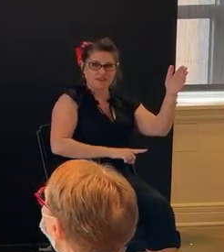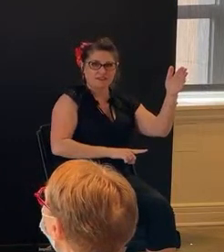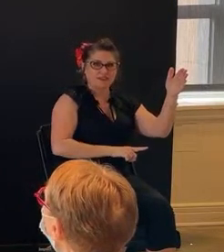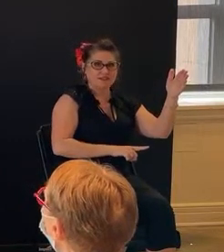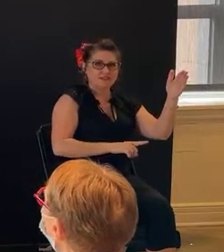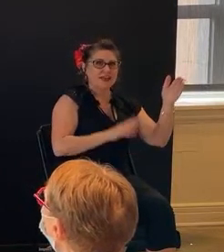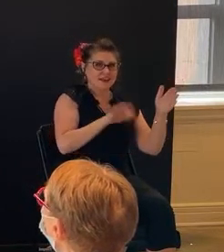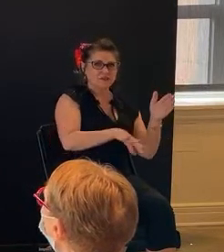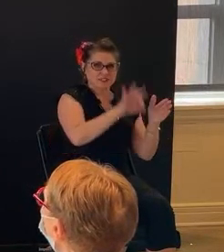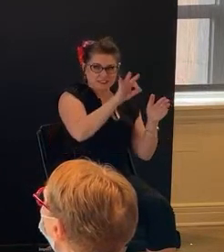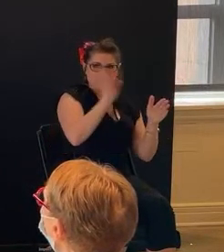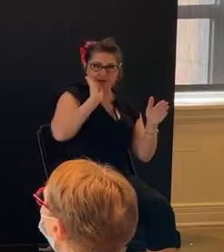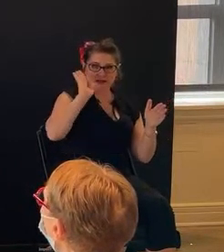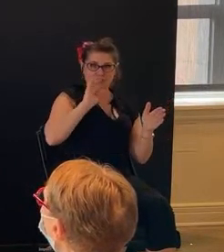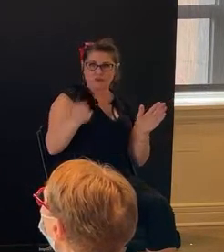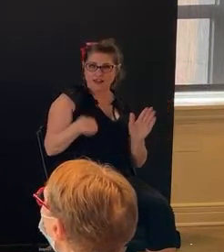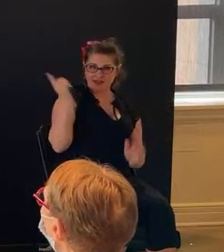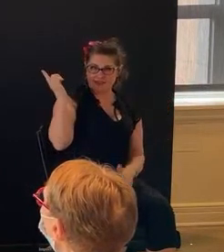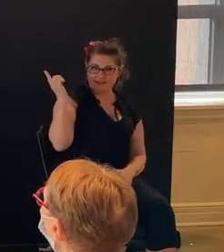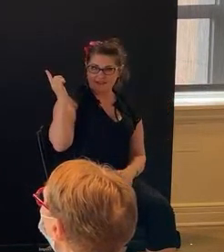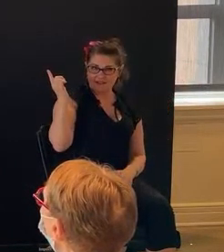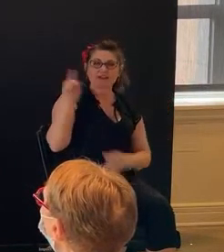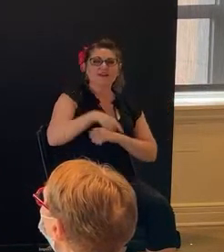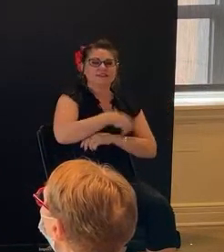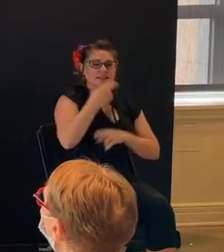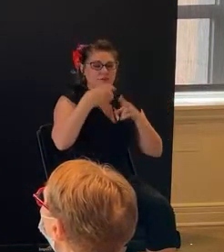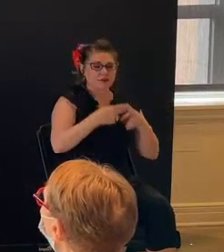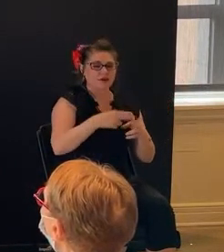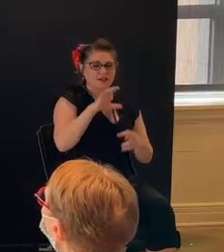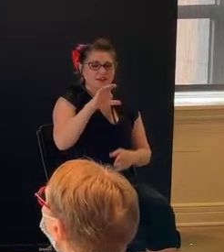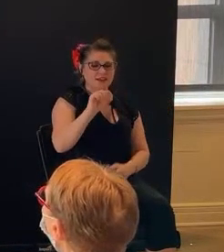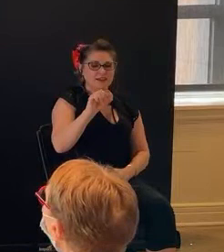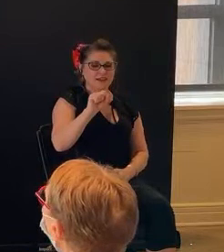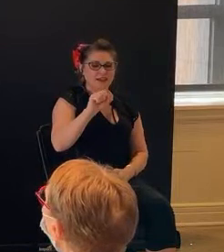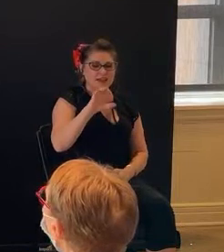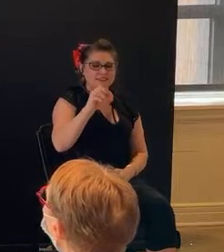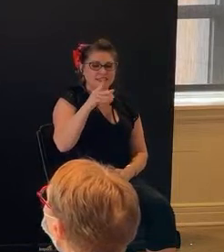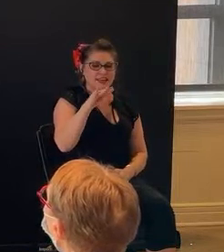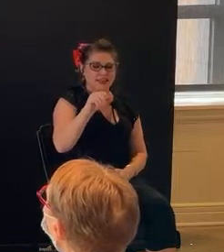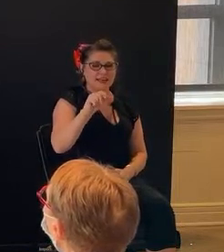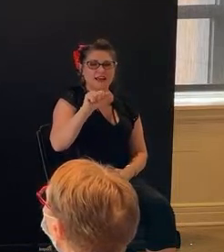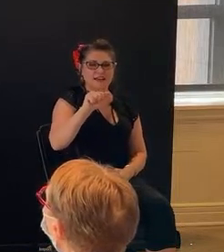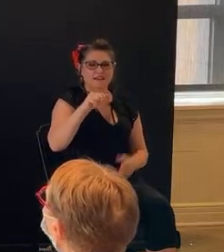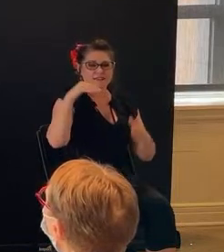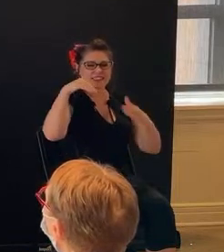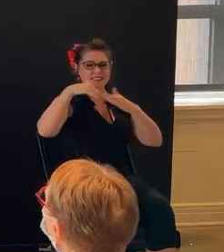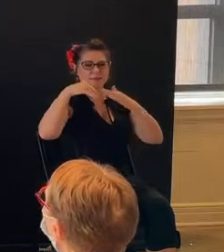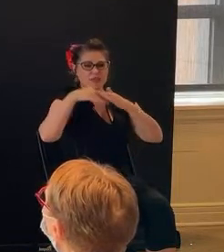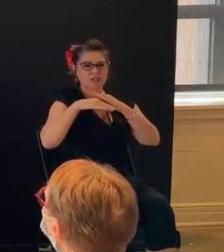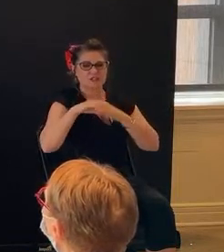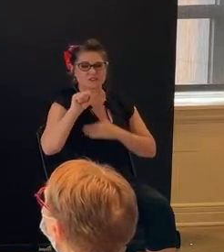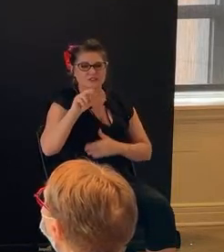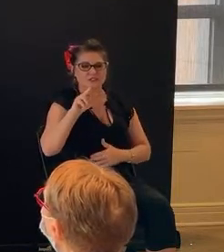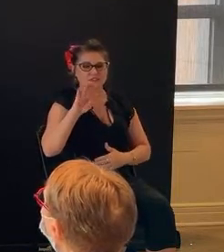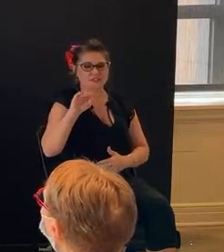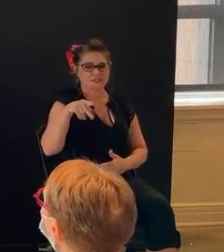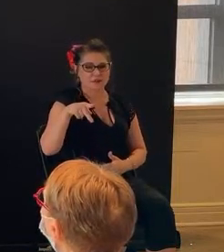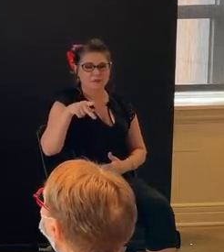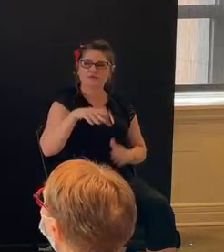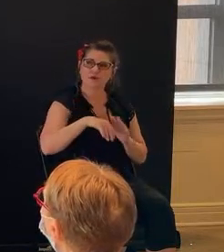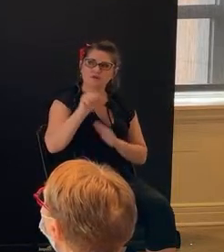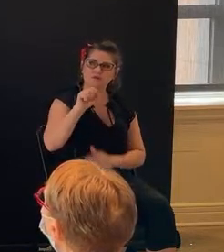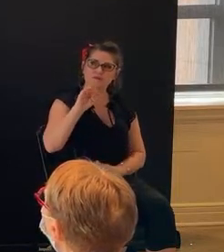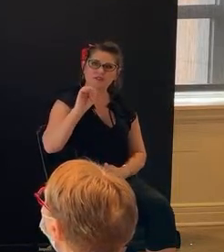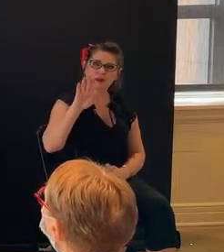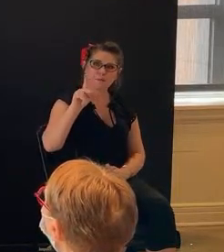then. It's right here. Today we call it the Cascadia subduction zone. And this was fairly early